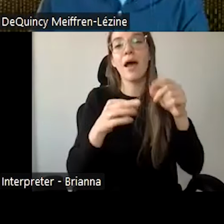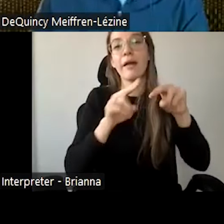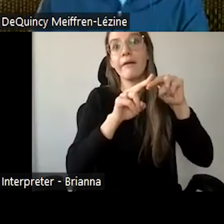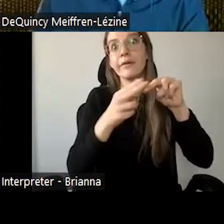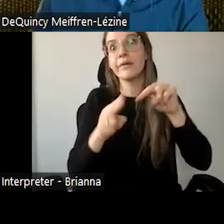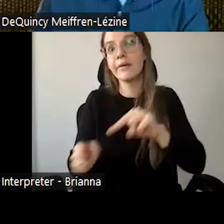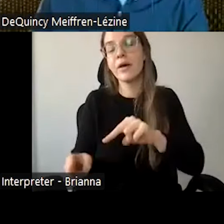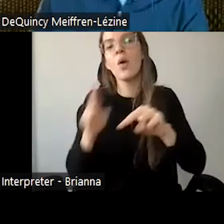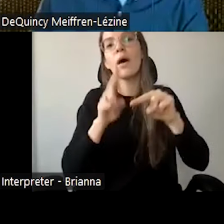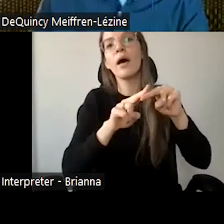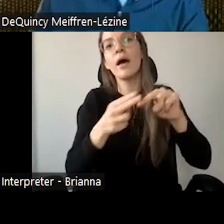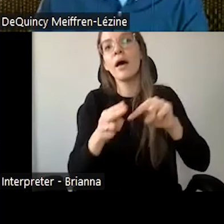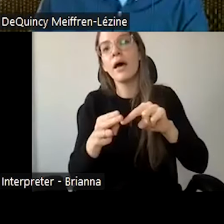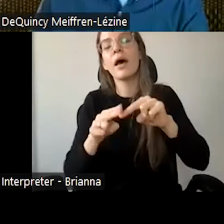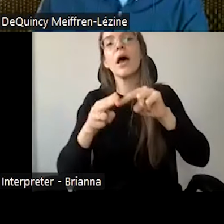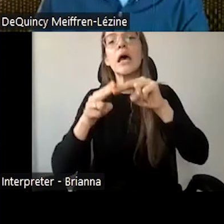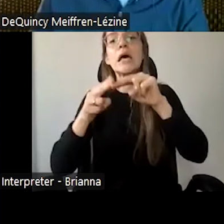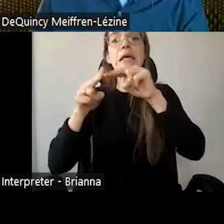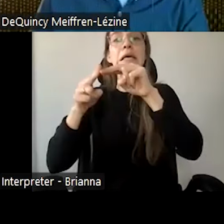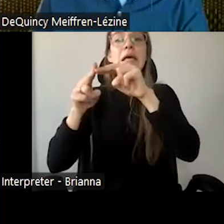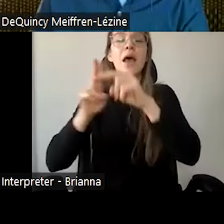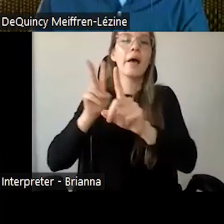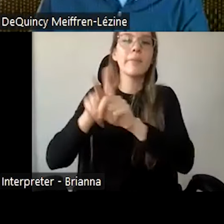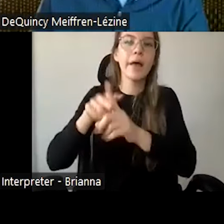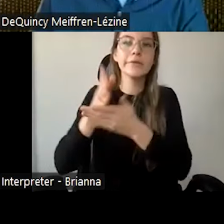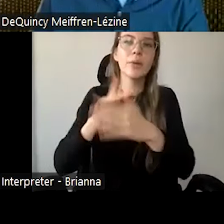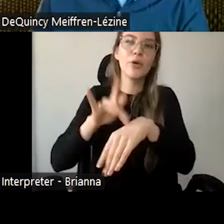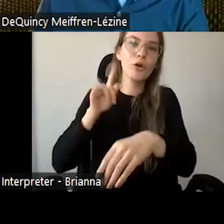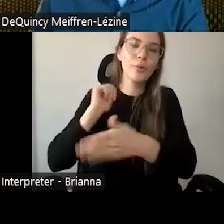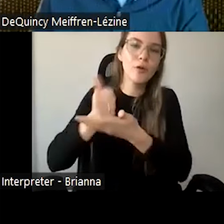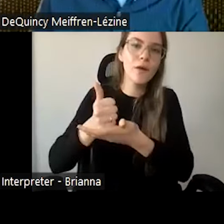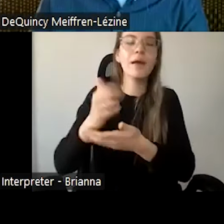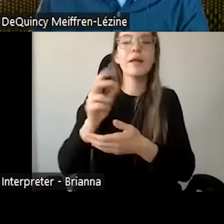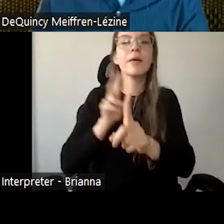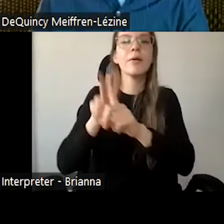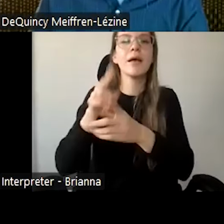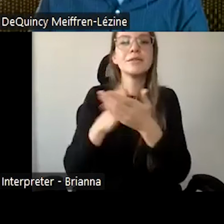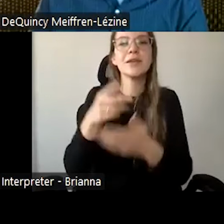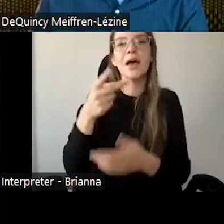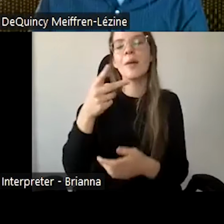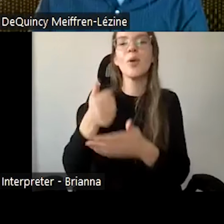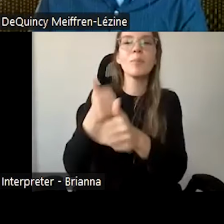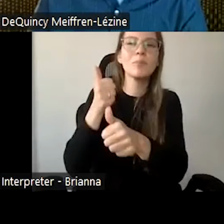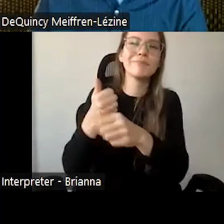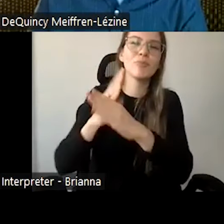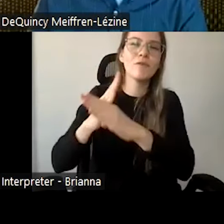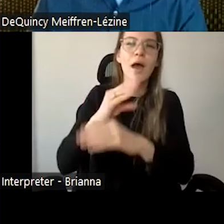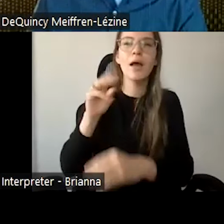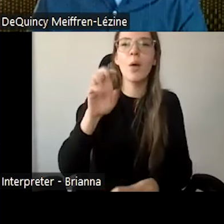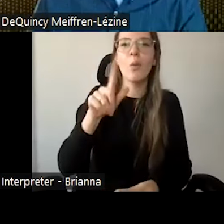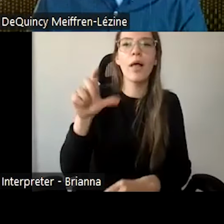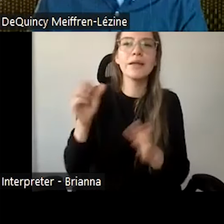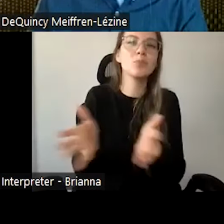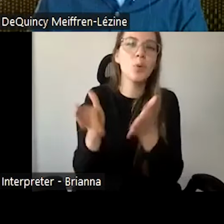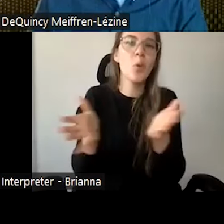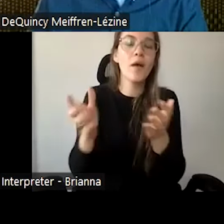early intervention and then applying prevention or wellness promotion so that they move back closer to what would have been